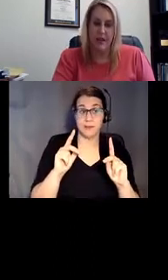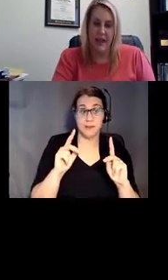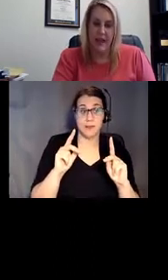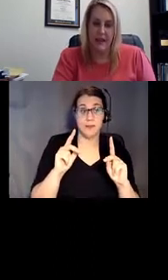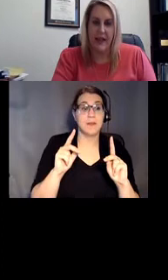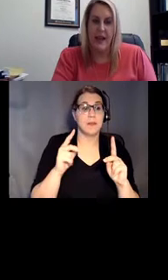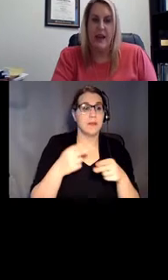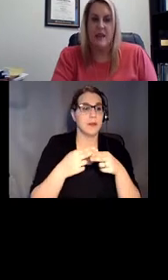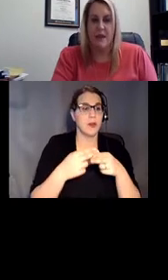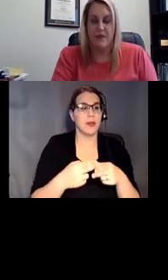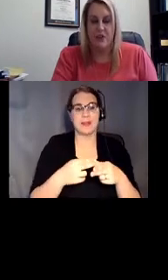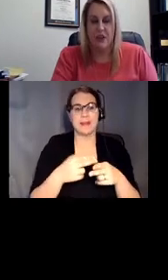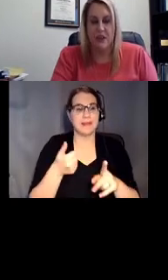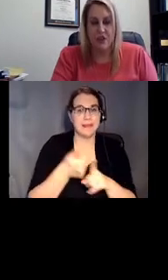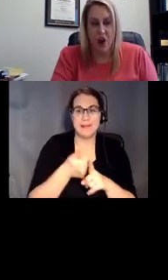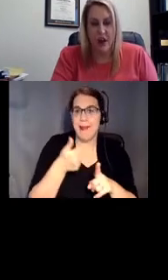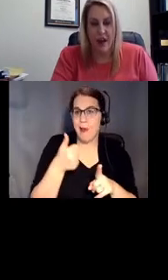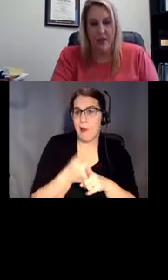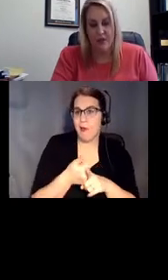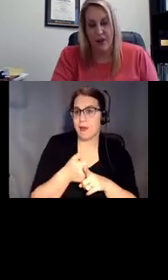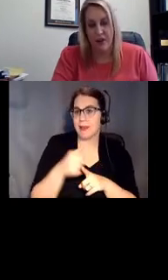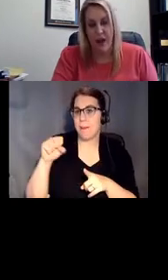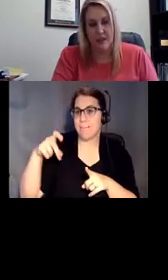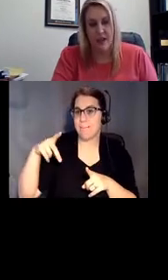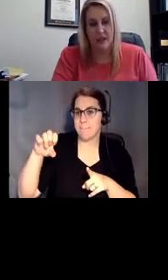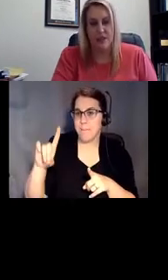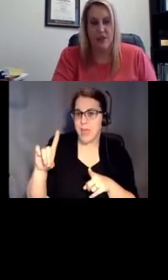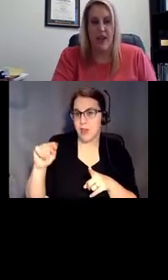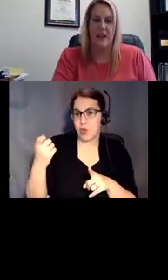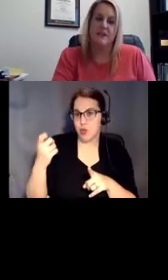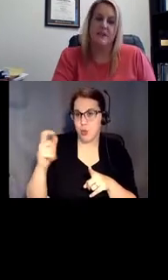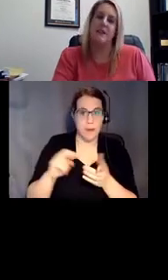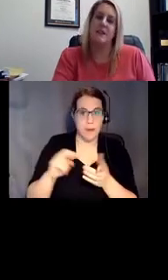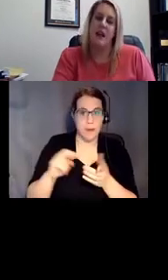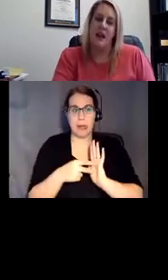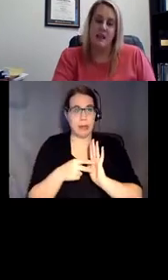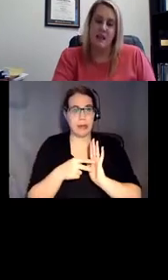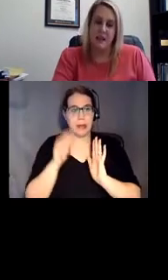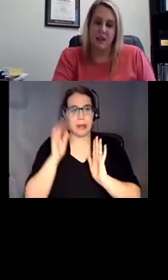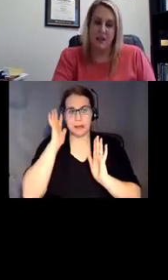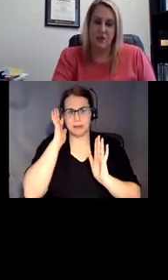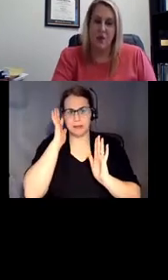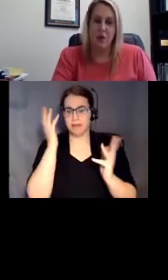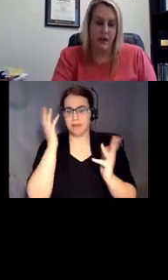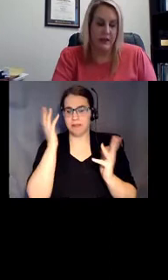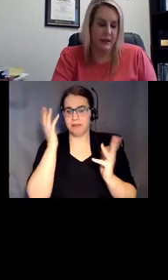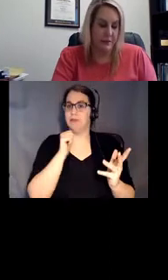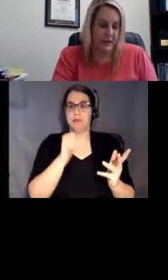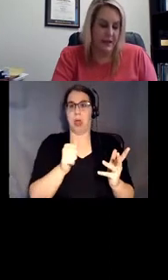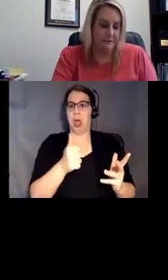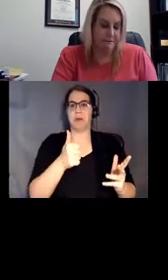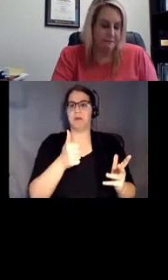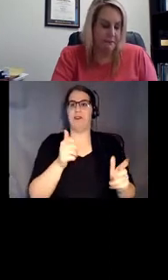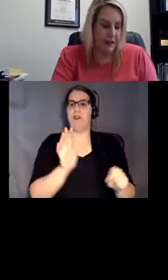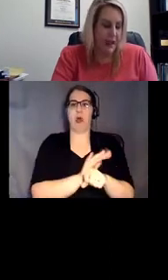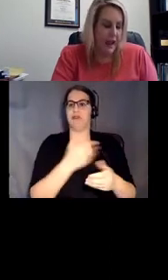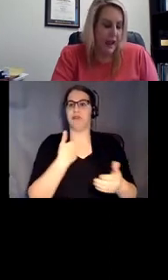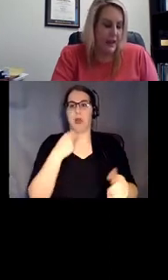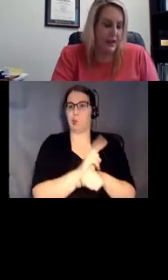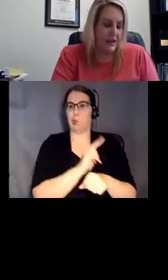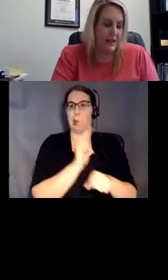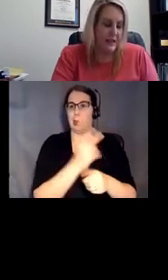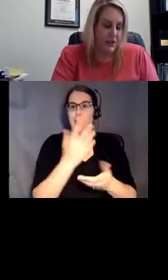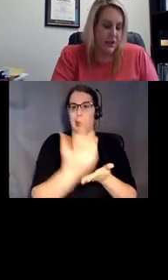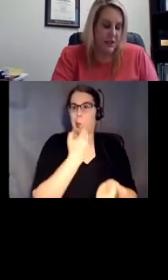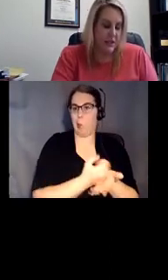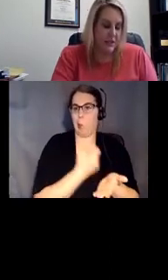trust. So again, the beneficiary does not have unfettered access to the assets. It is controlled and limited.